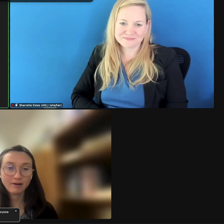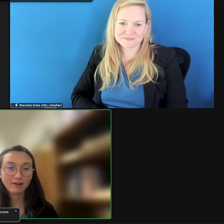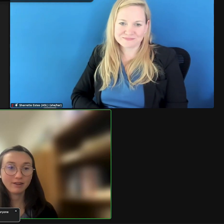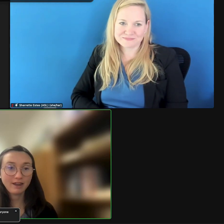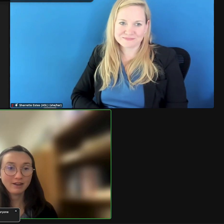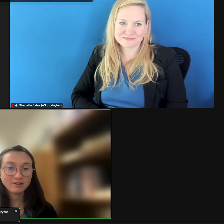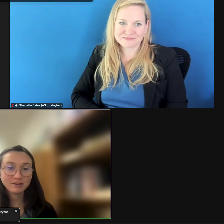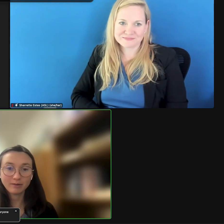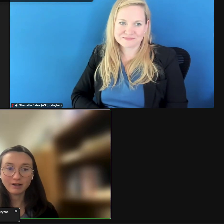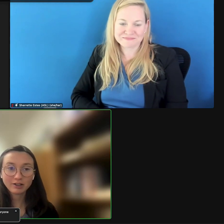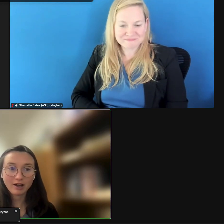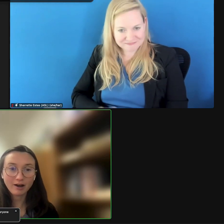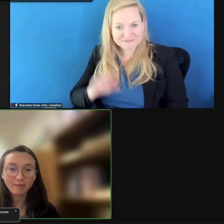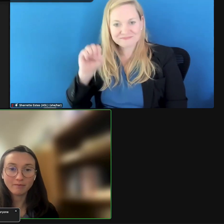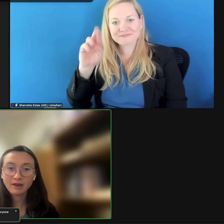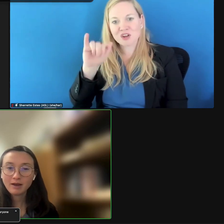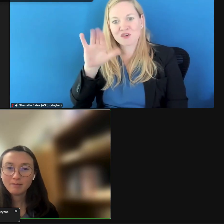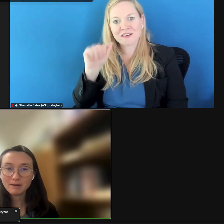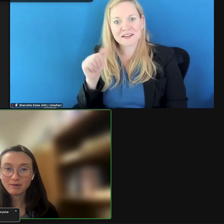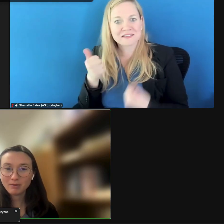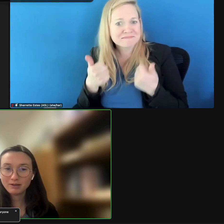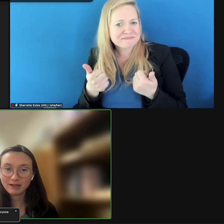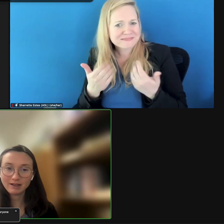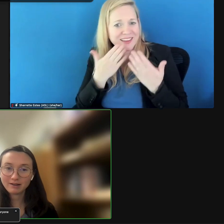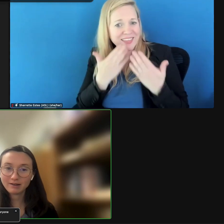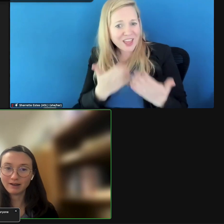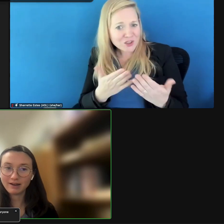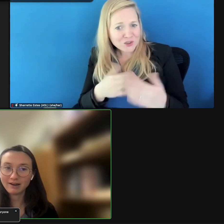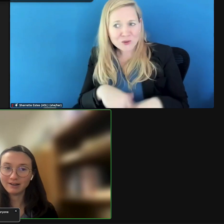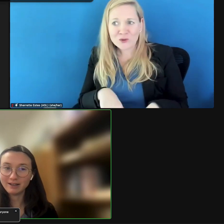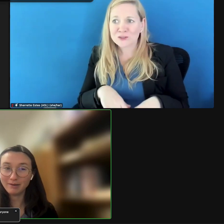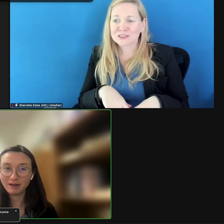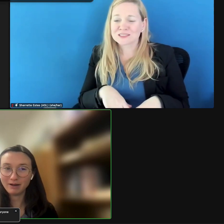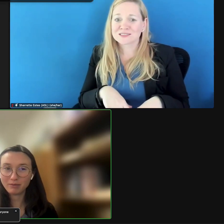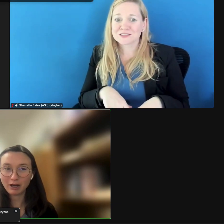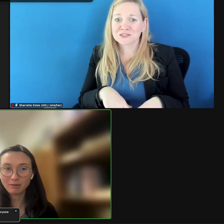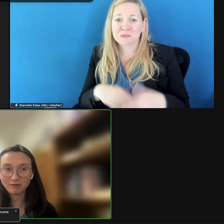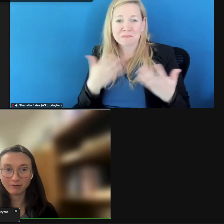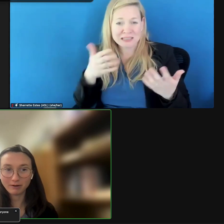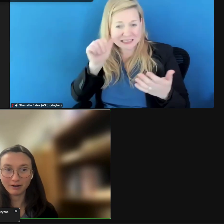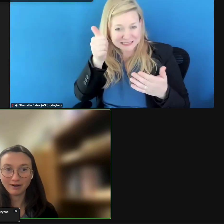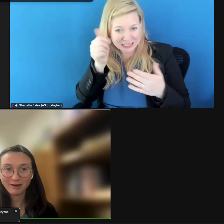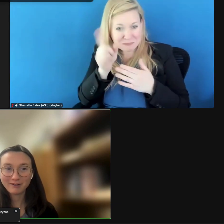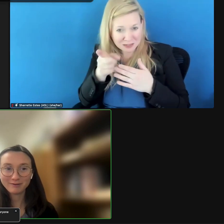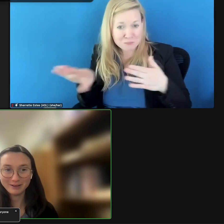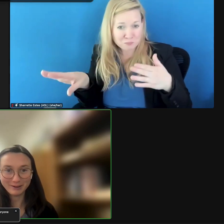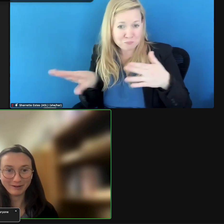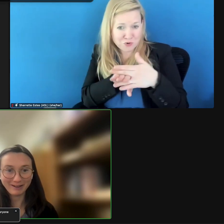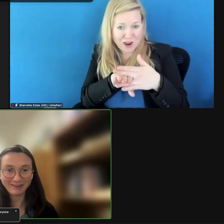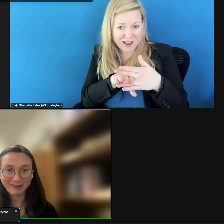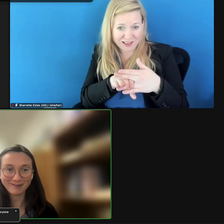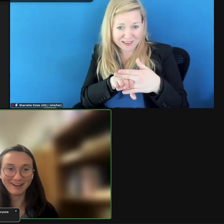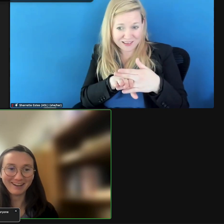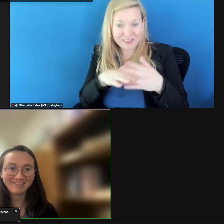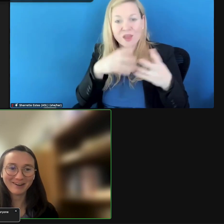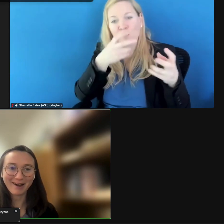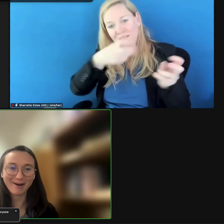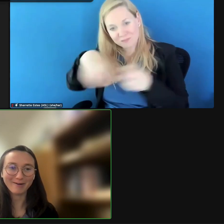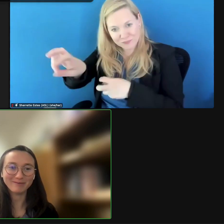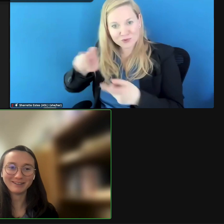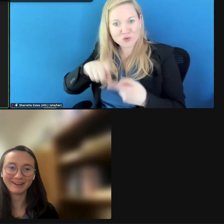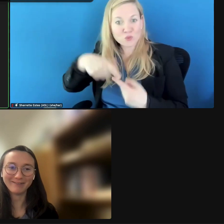All right, well, thank you so much. Maybe we'll take like a 10-minute break before resuming the